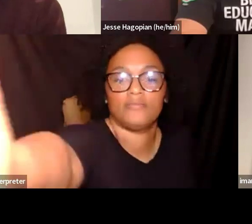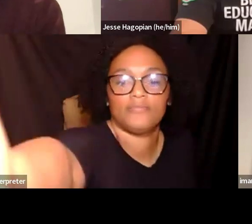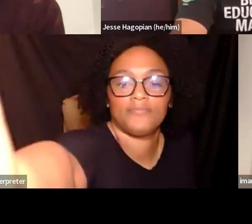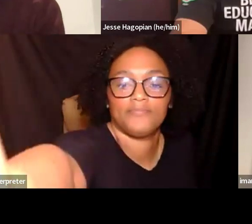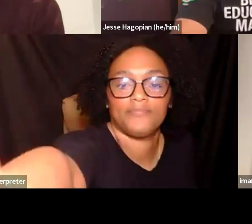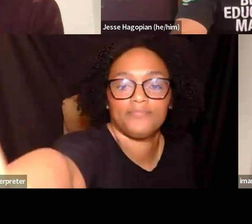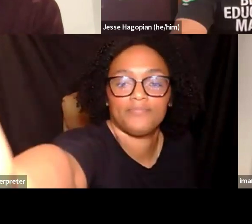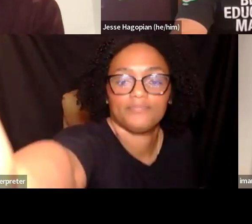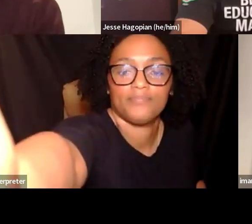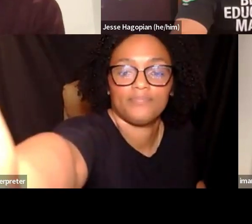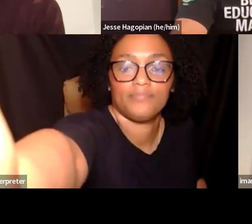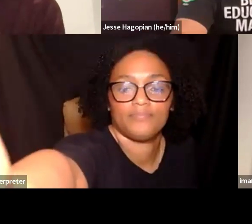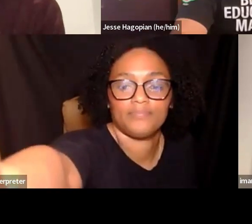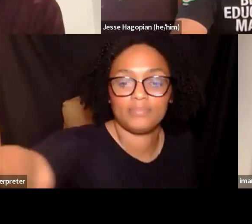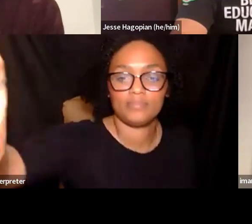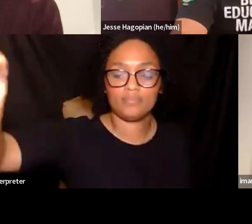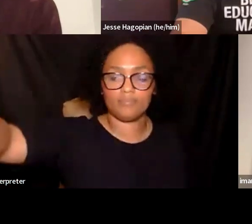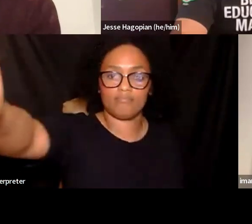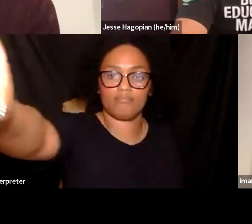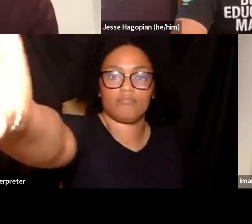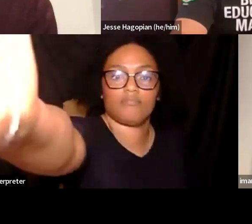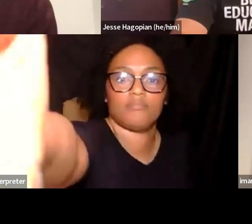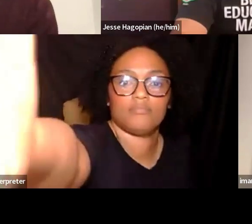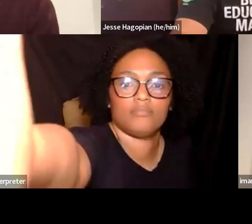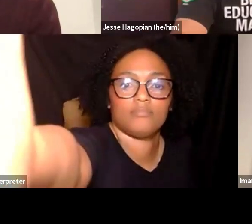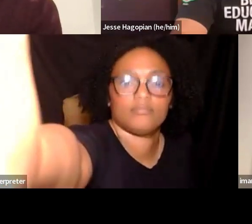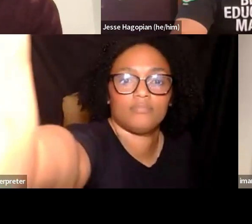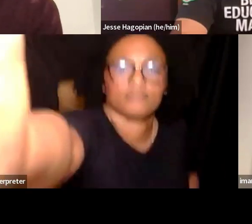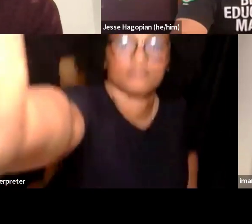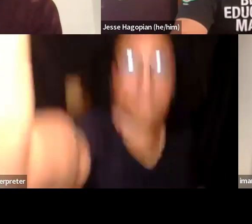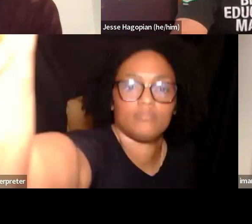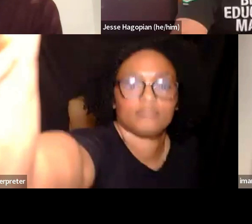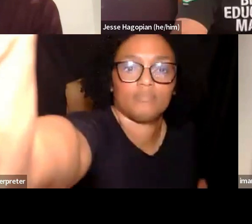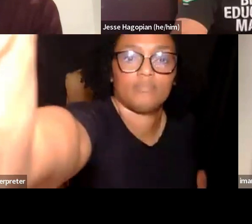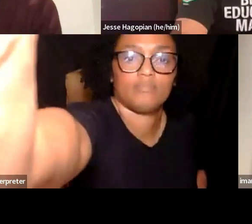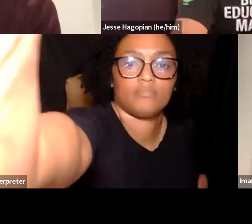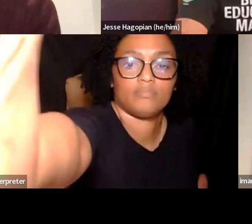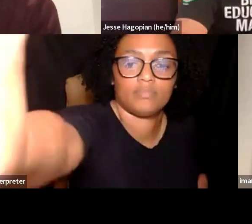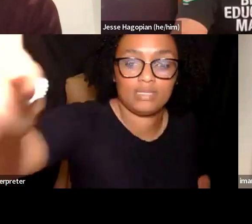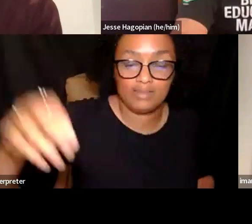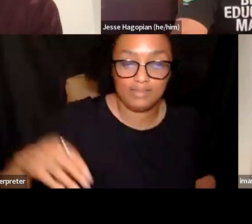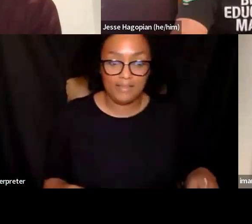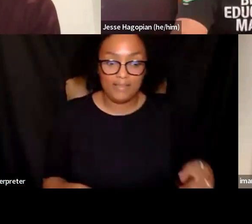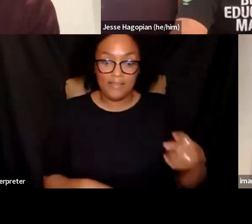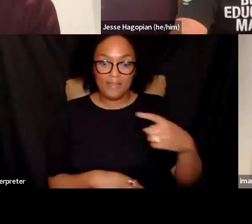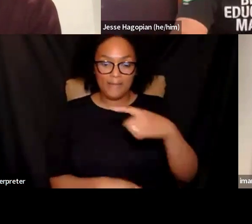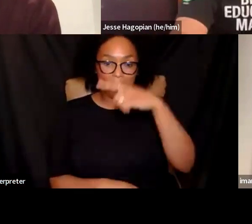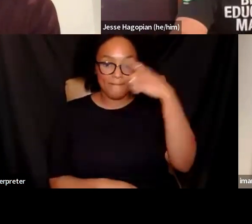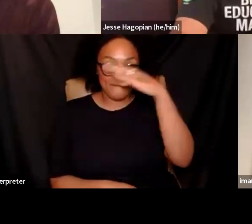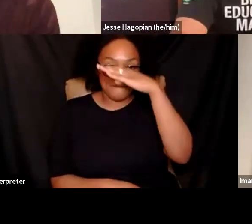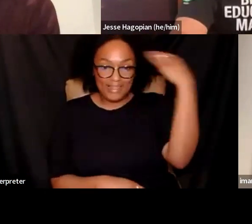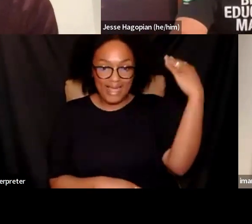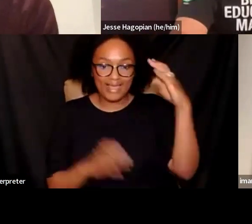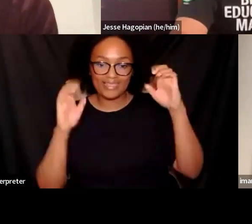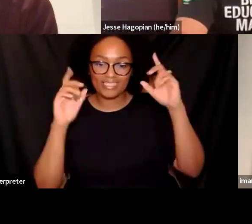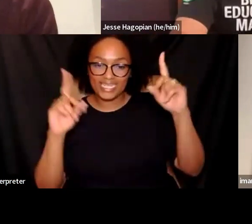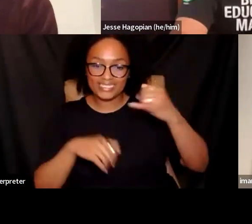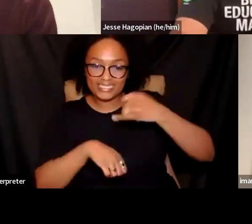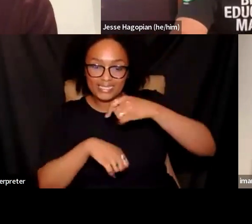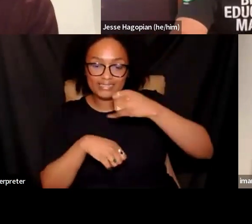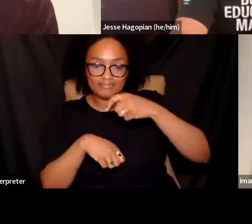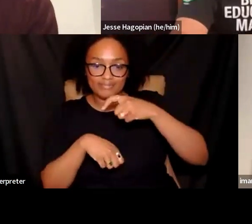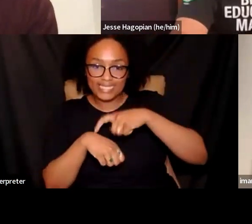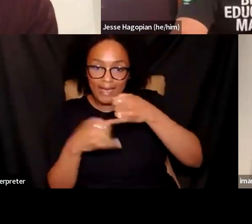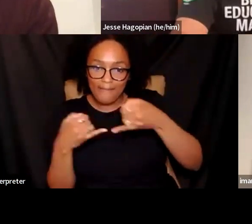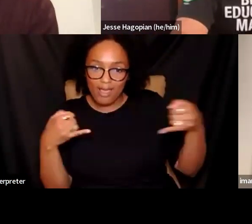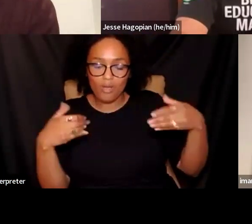Black Education Timeline to be useful. When we were first kind of, dreaming and imagining the